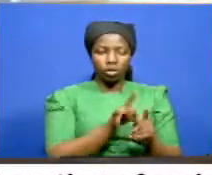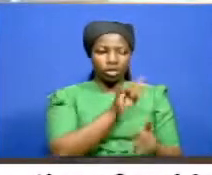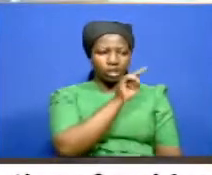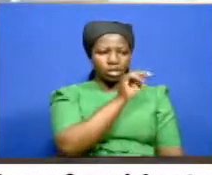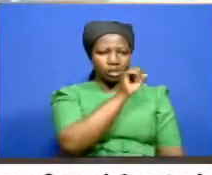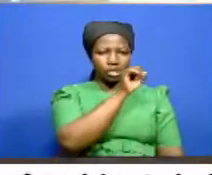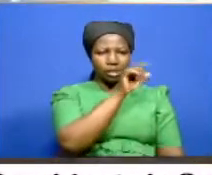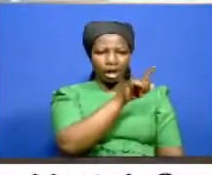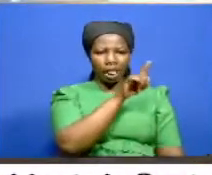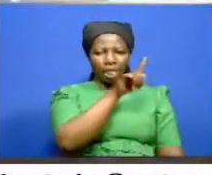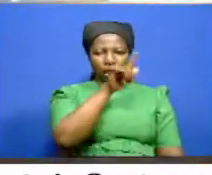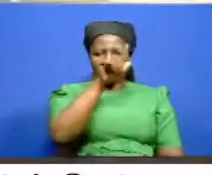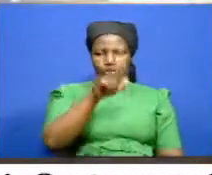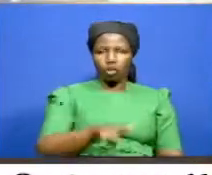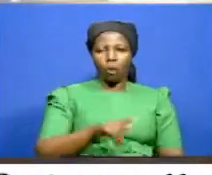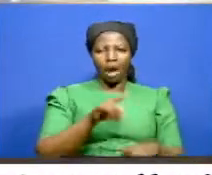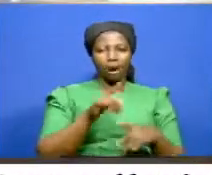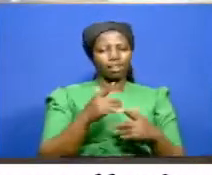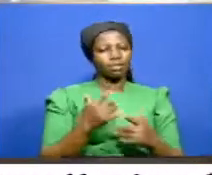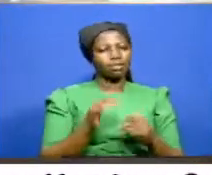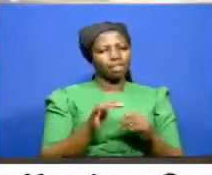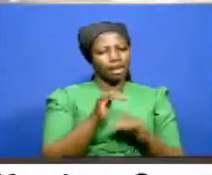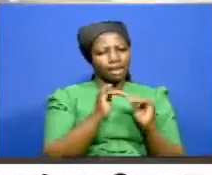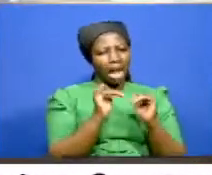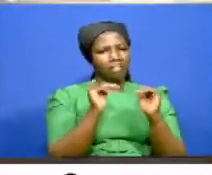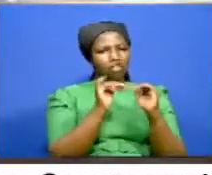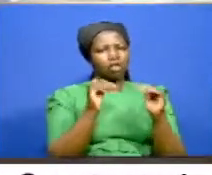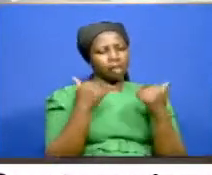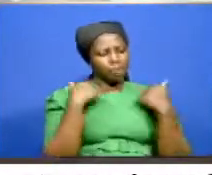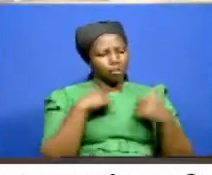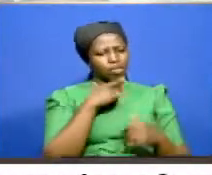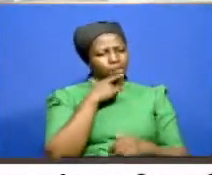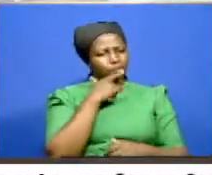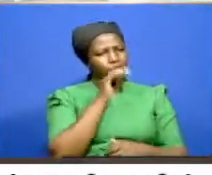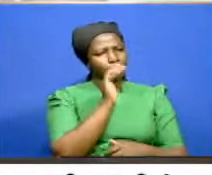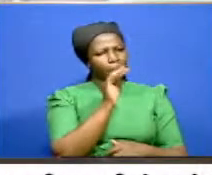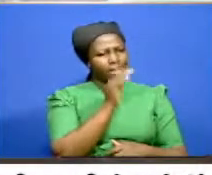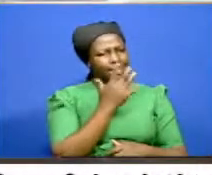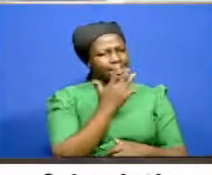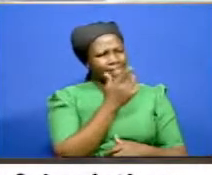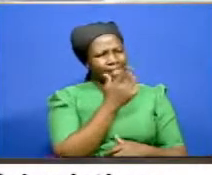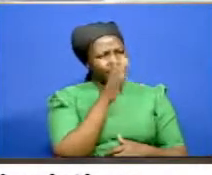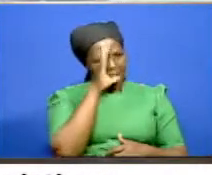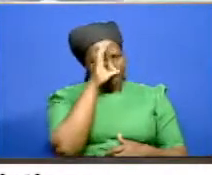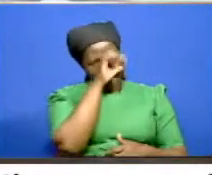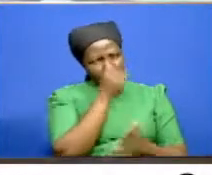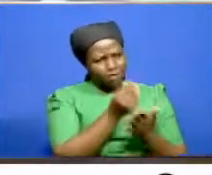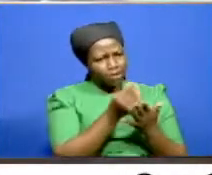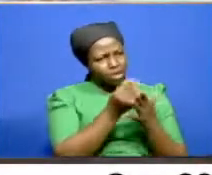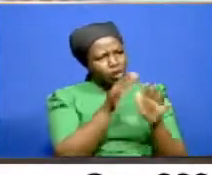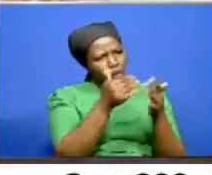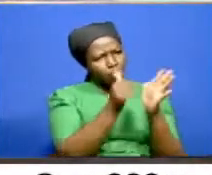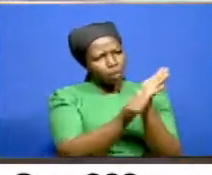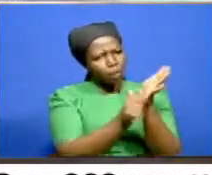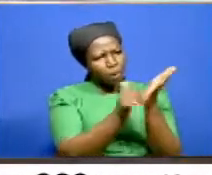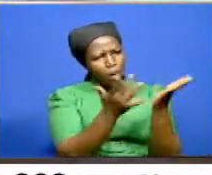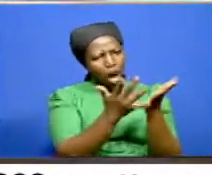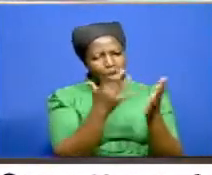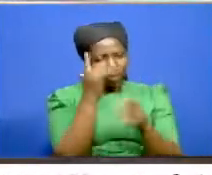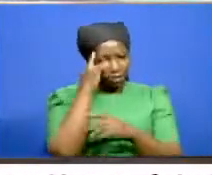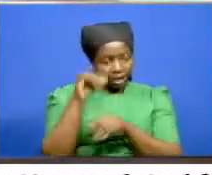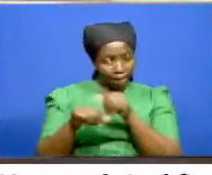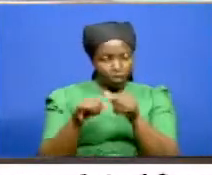all that. So once again, I mentioned, is it a lack of money, or is it just... I think it's all about